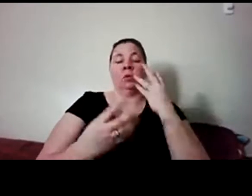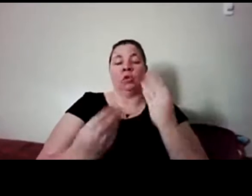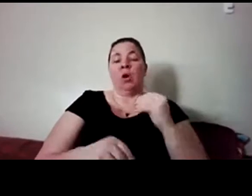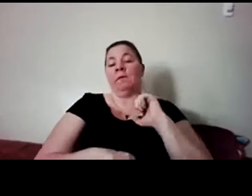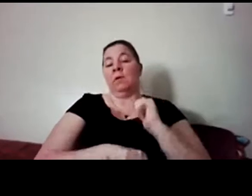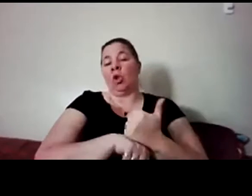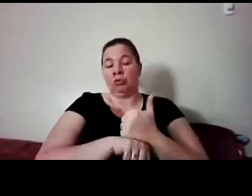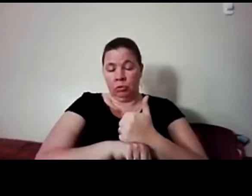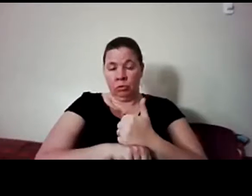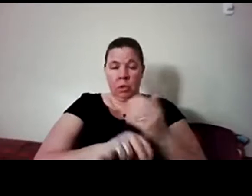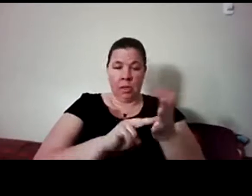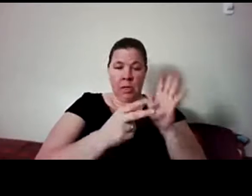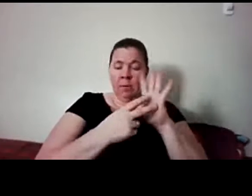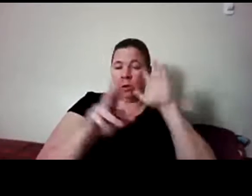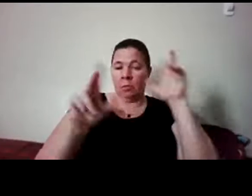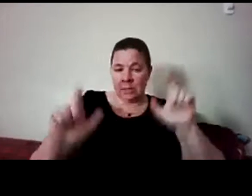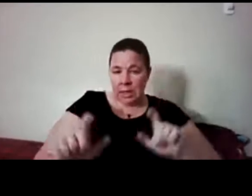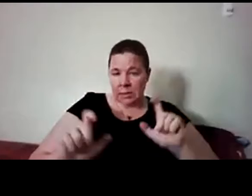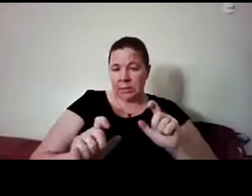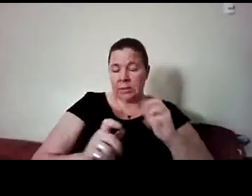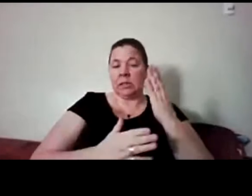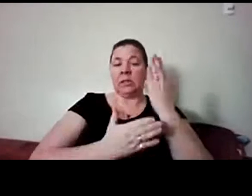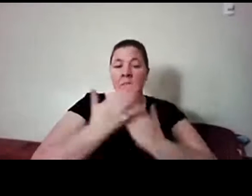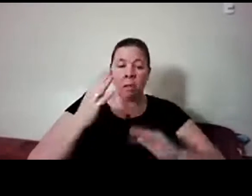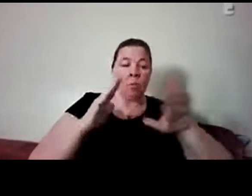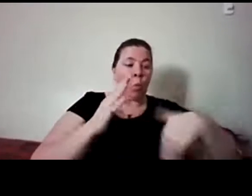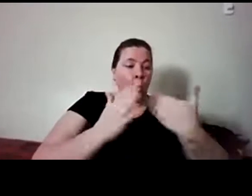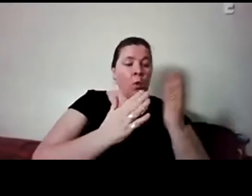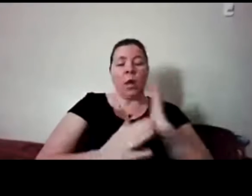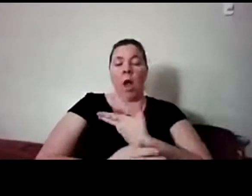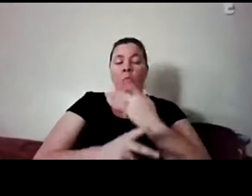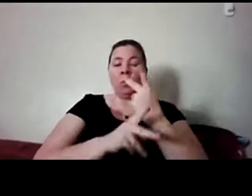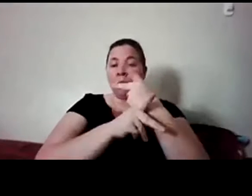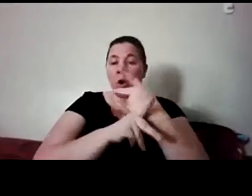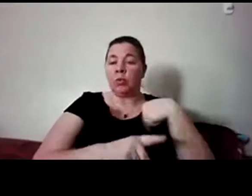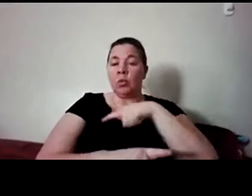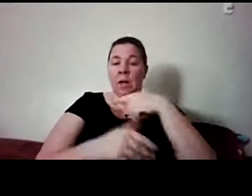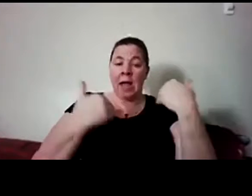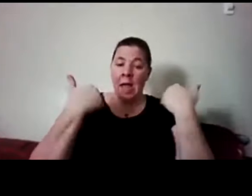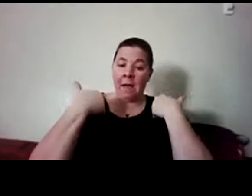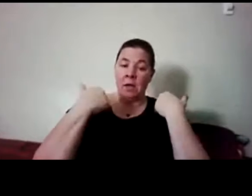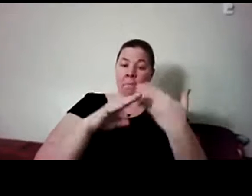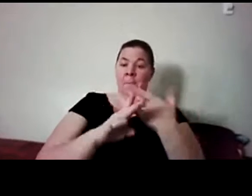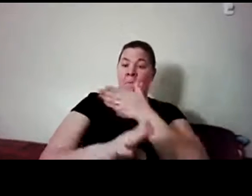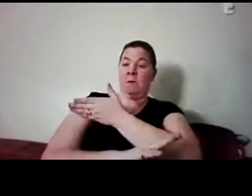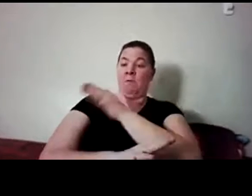launch means we're going to be testing some and all of our products that we have. But before that happens, well, guess what?